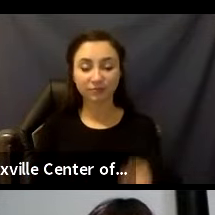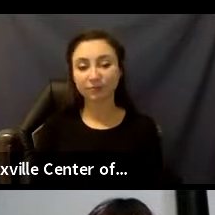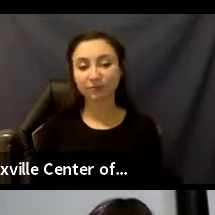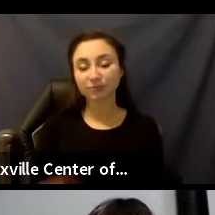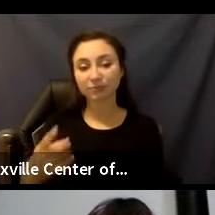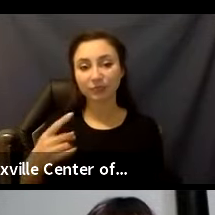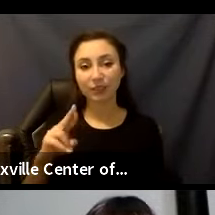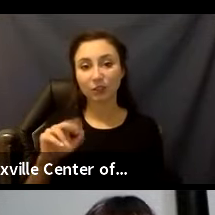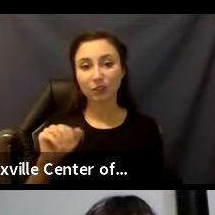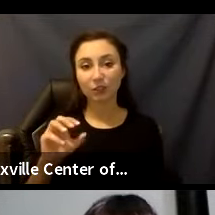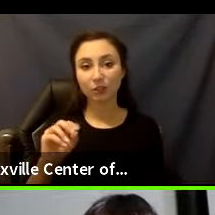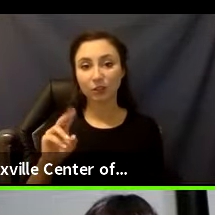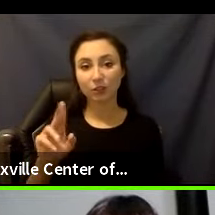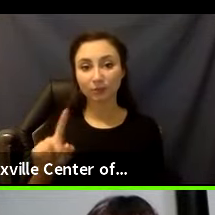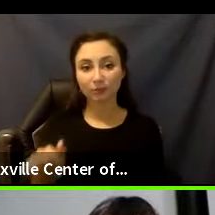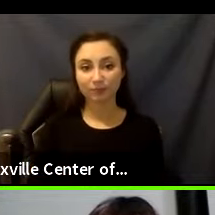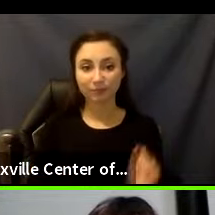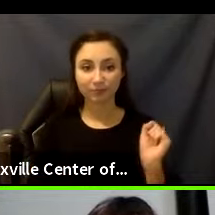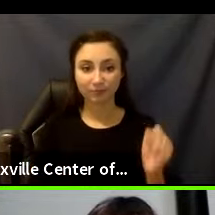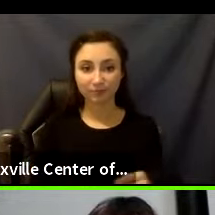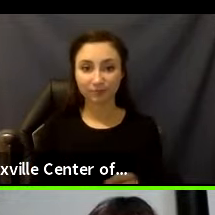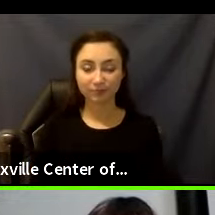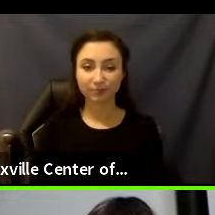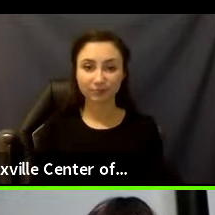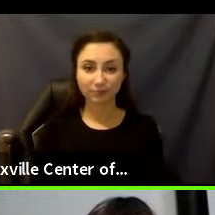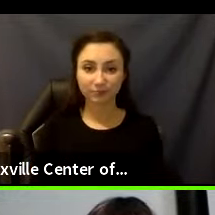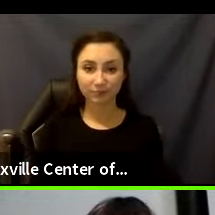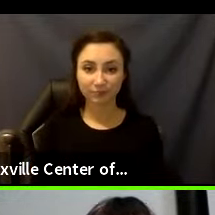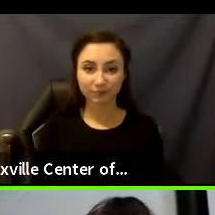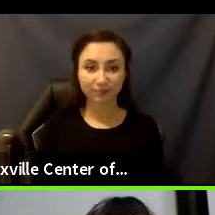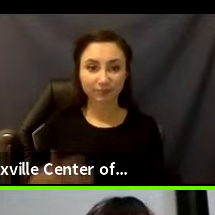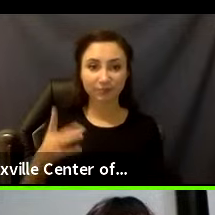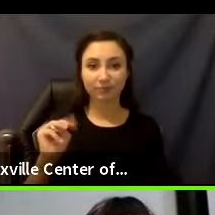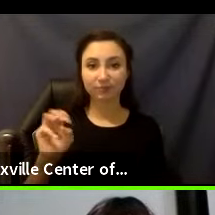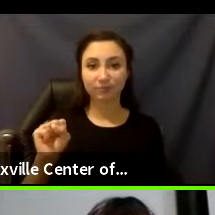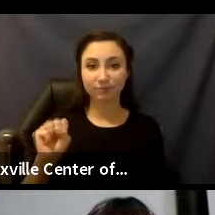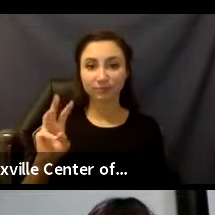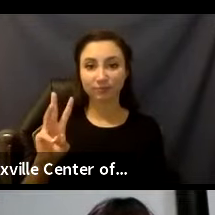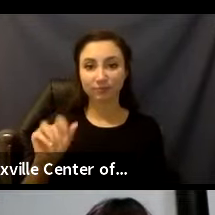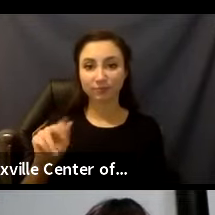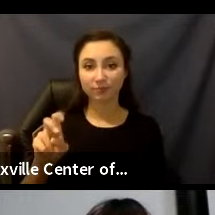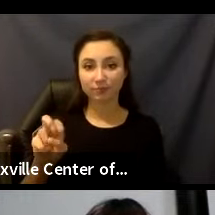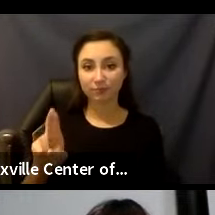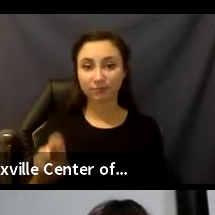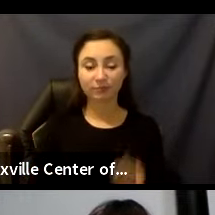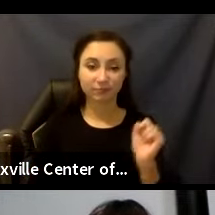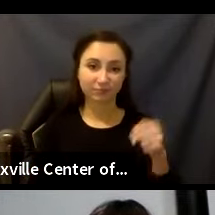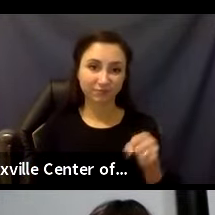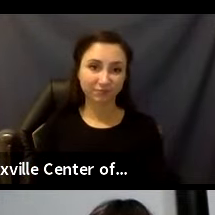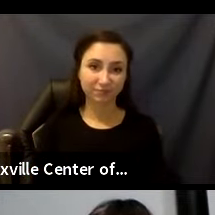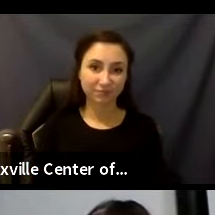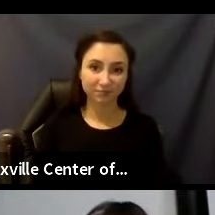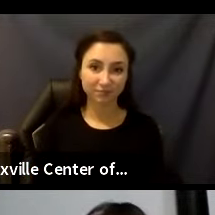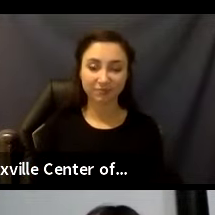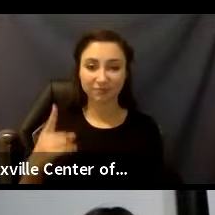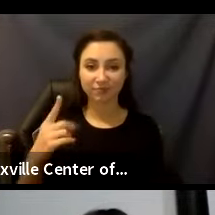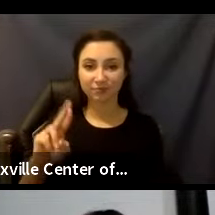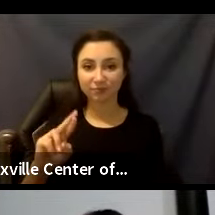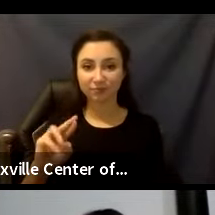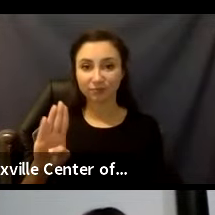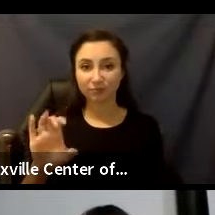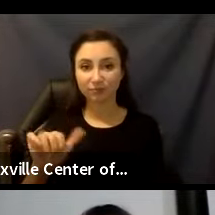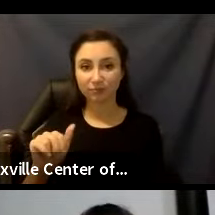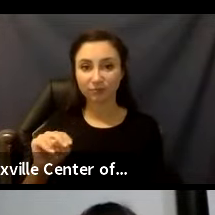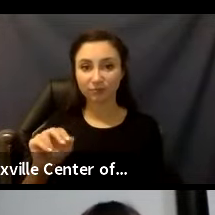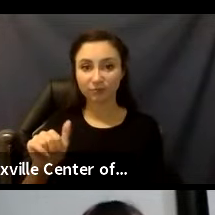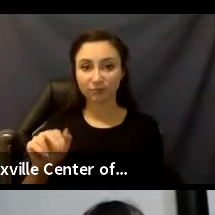Dr. Souza, Yes. Miss Wagner, Yes. Dr. Buchanan.